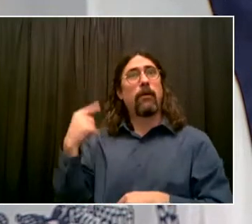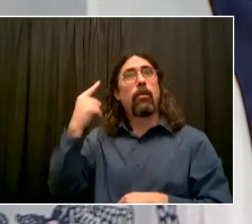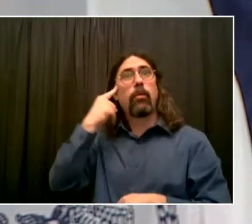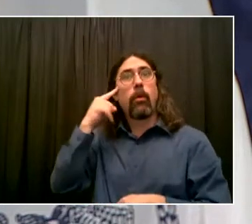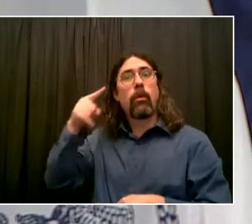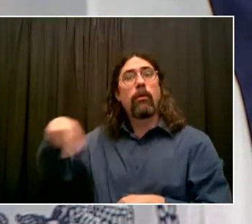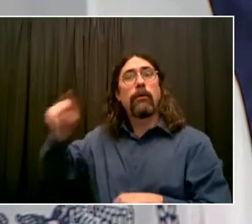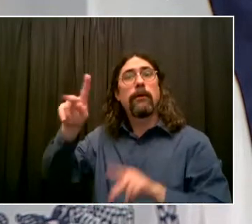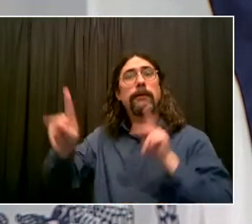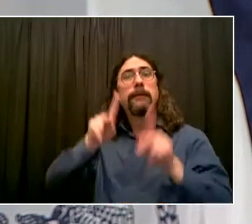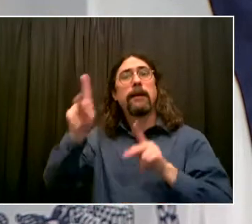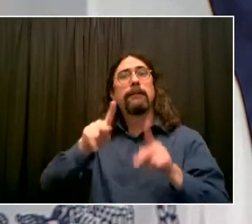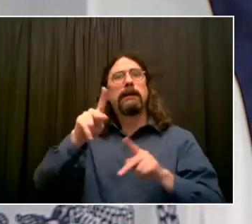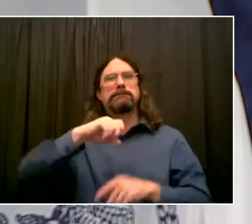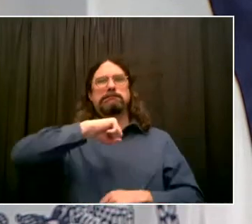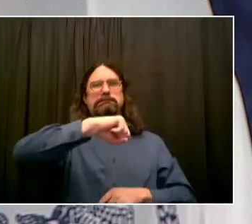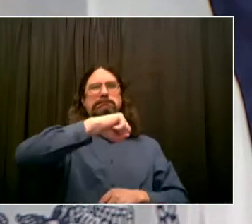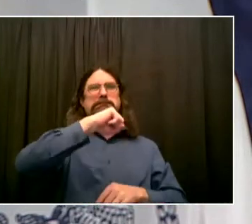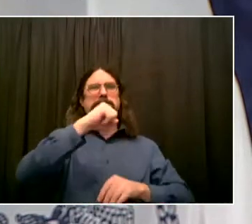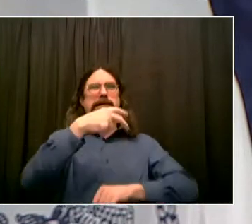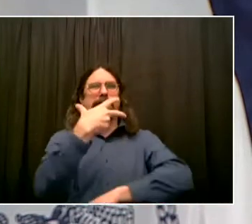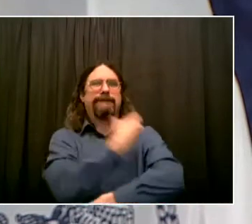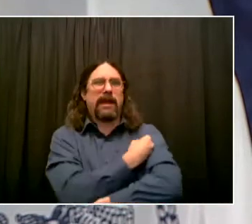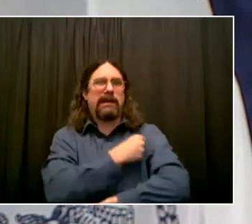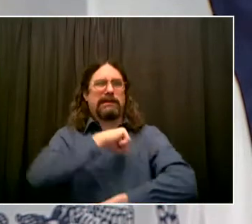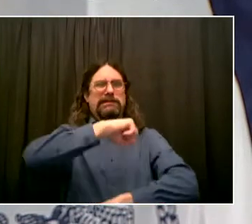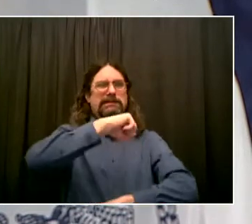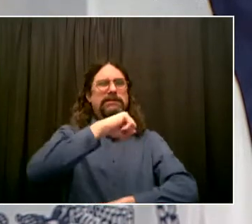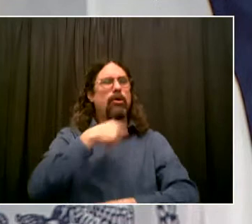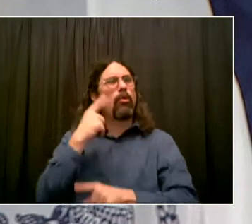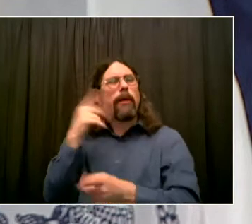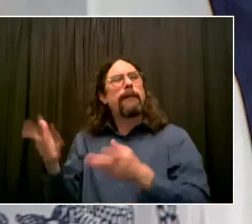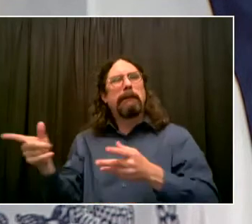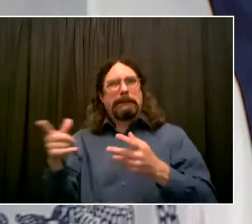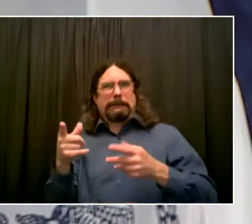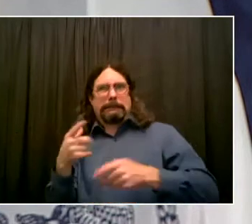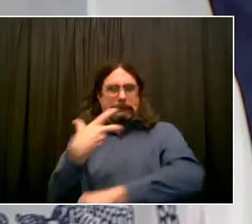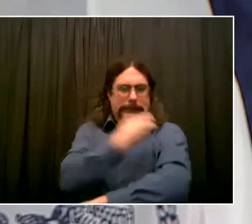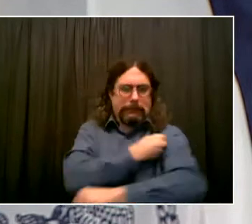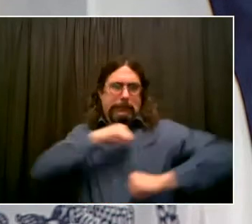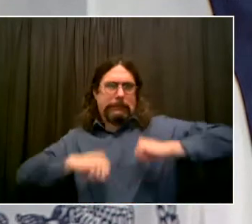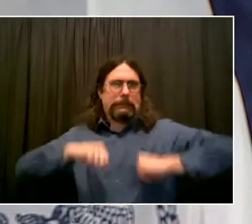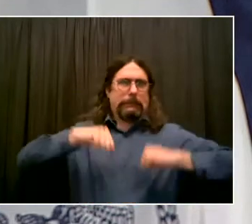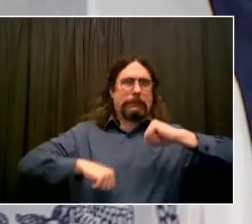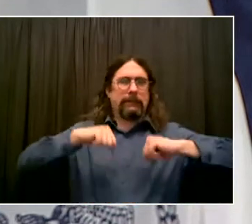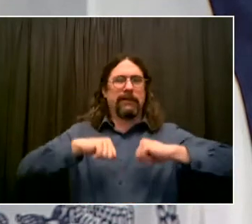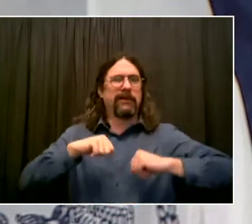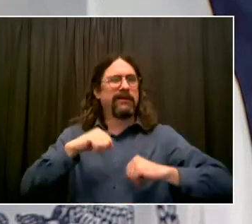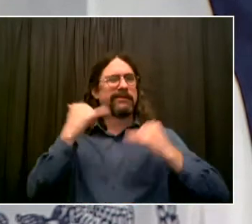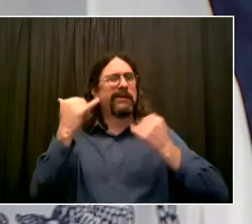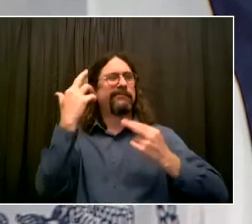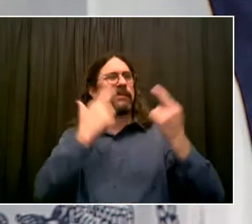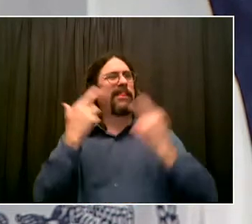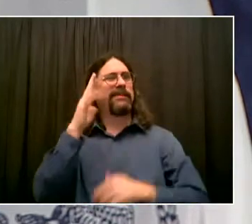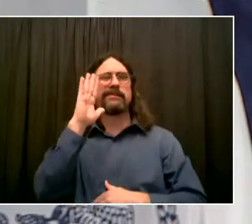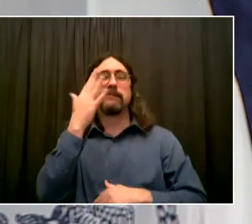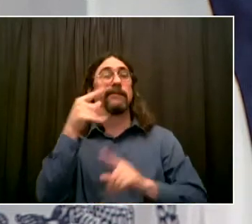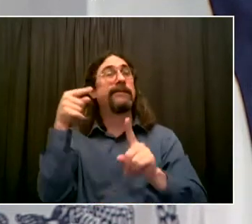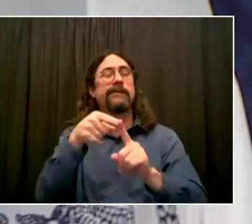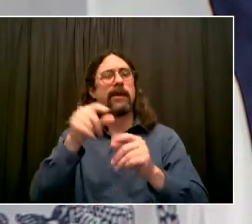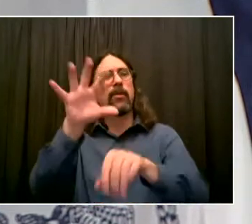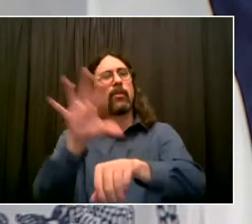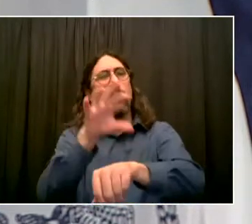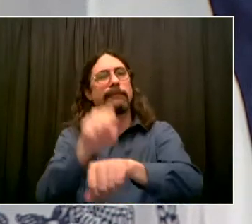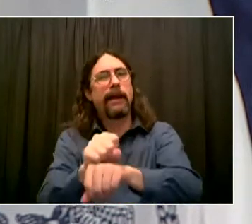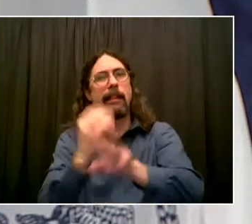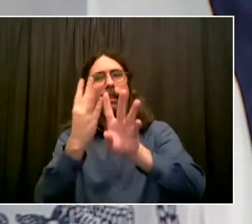we're seeing lots of folks coming forward. So I'm really hopeful about that. I think people do understand that there's a direct connection